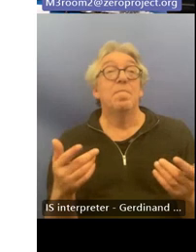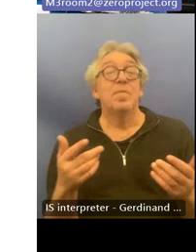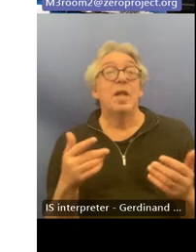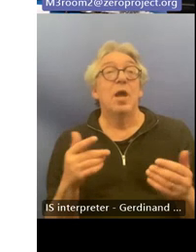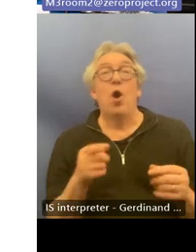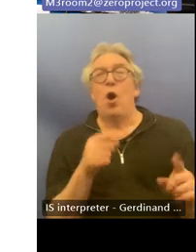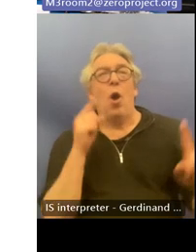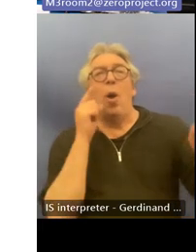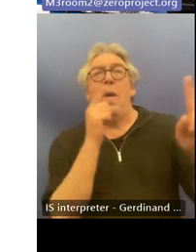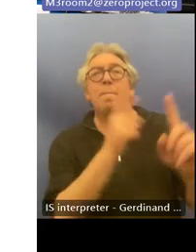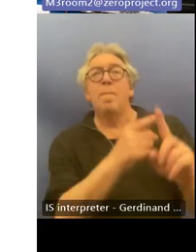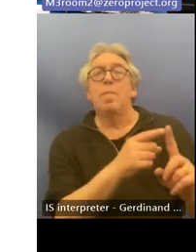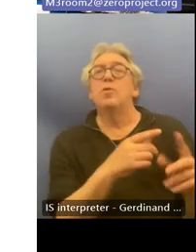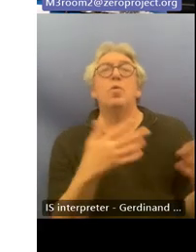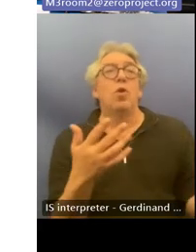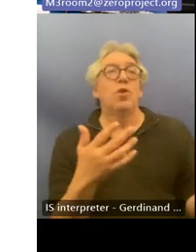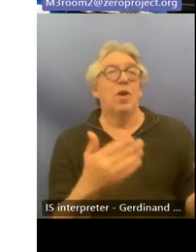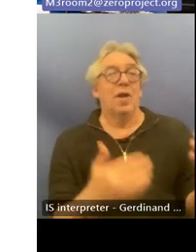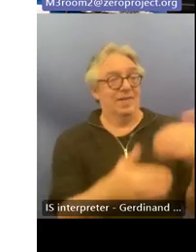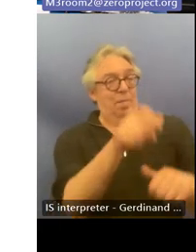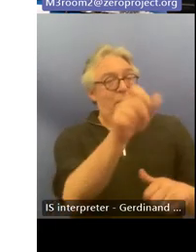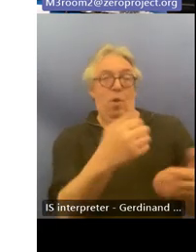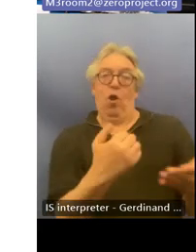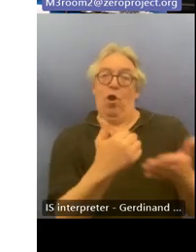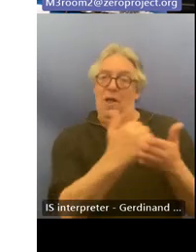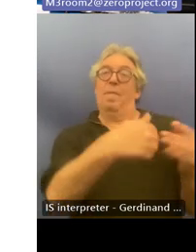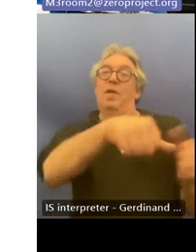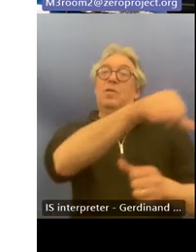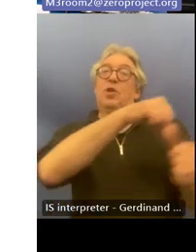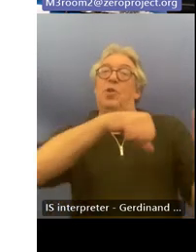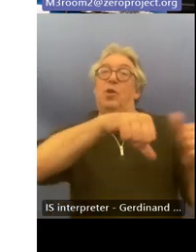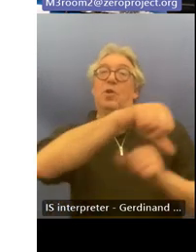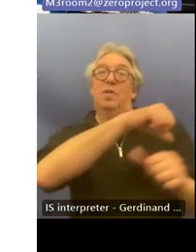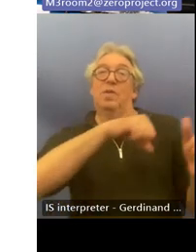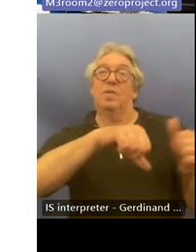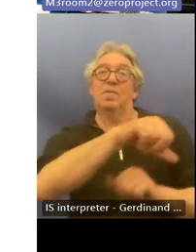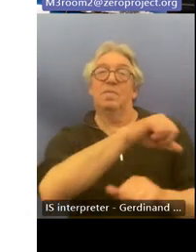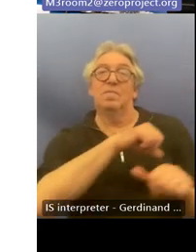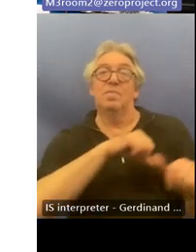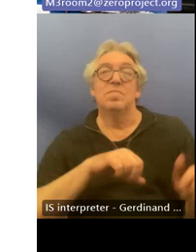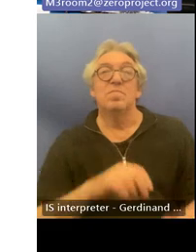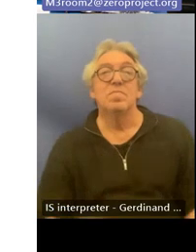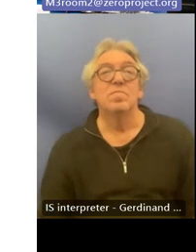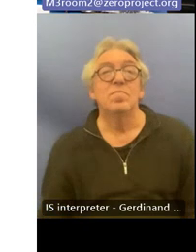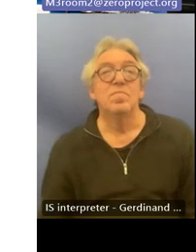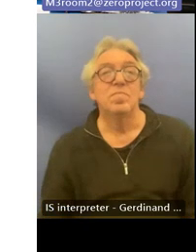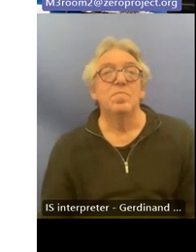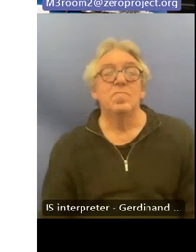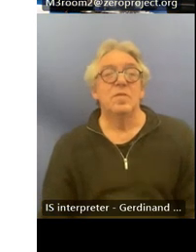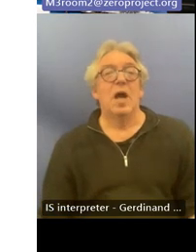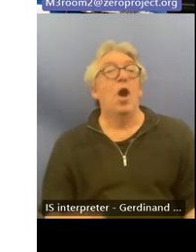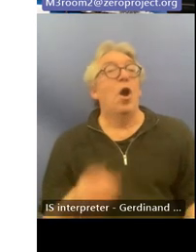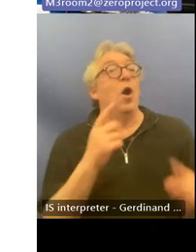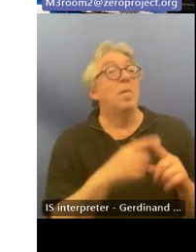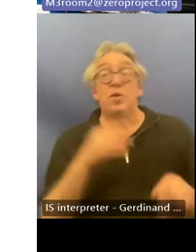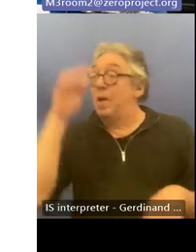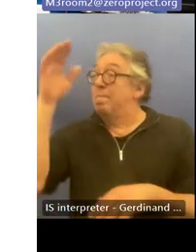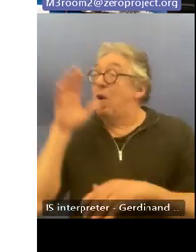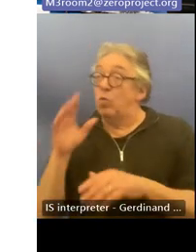is so that they can support each other. And link with the mainstreaming is support their children to go to school.